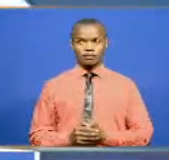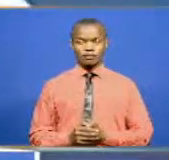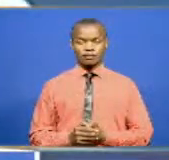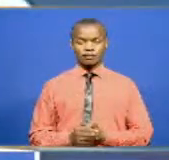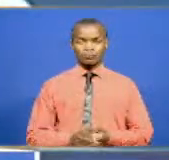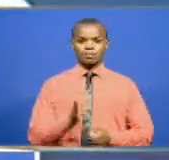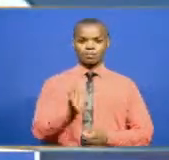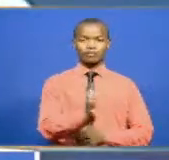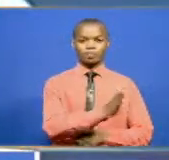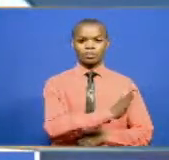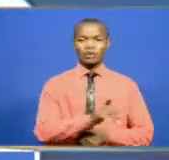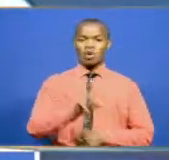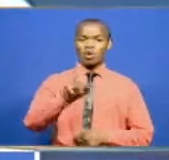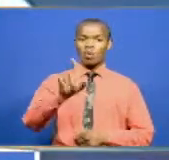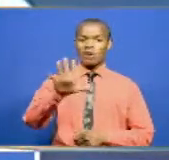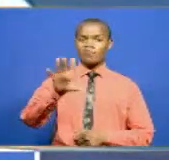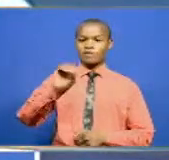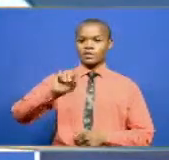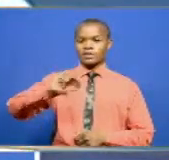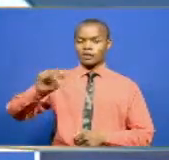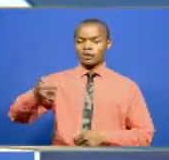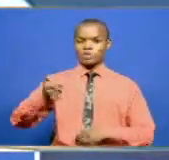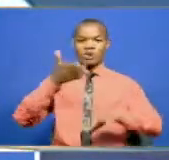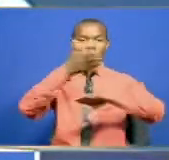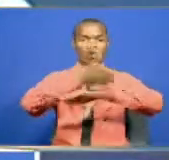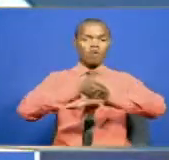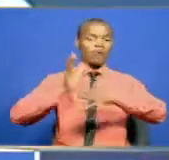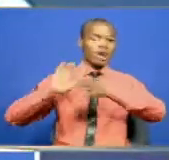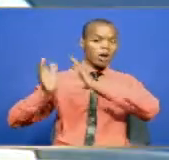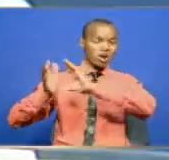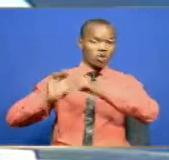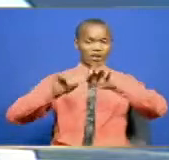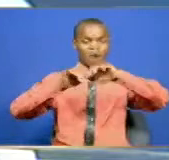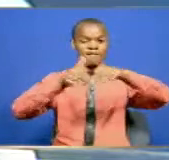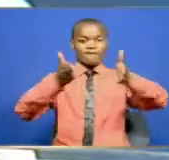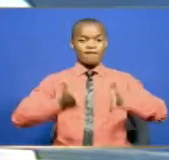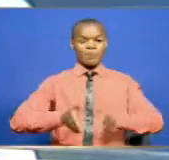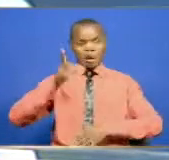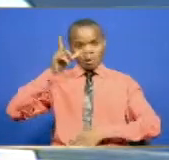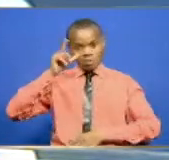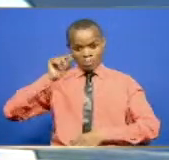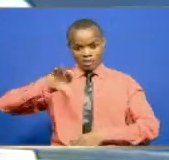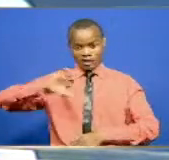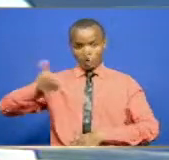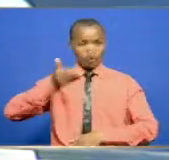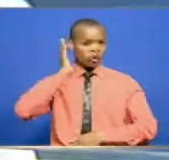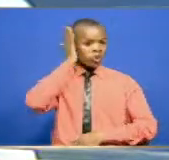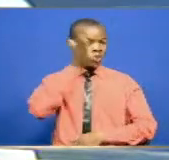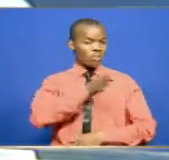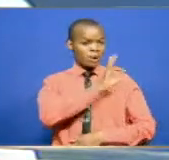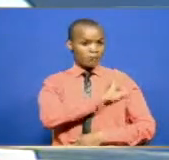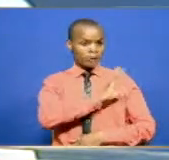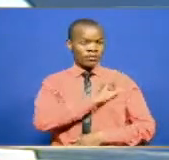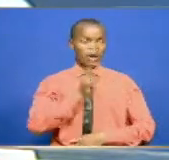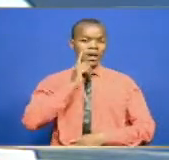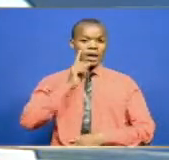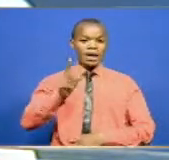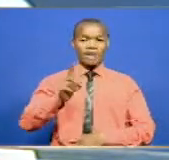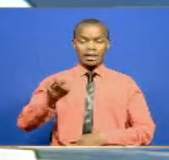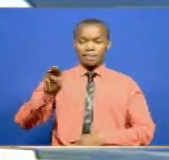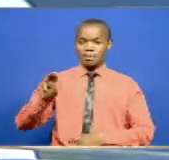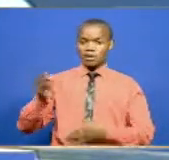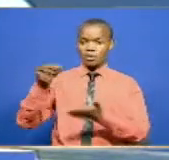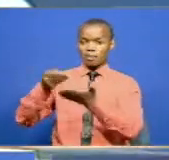And over 150,000 coconut farmers in the coastal region are set to benefit from 100 million shillings coconut